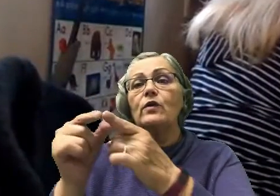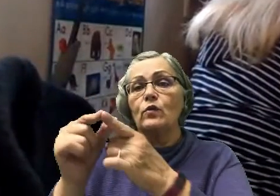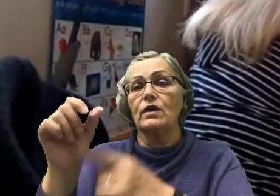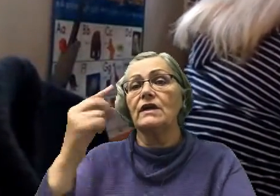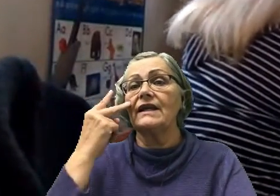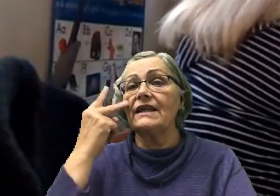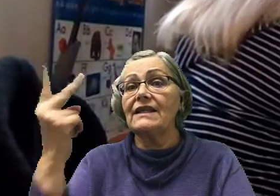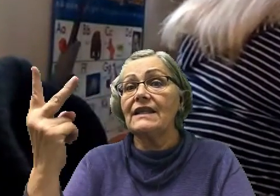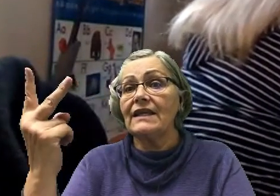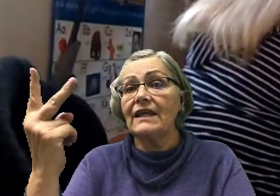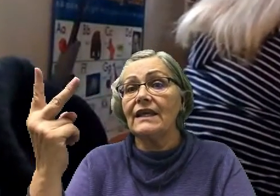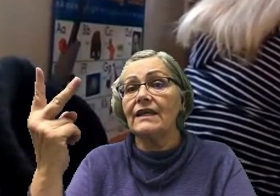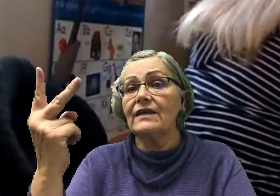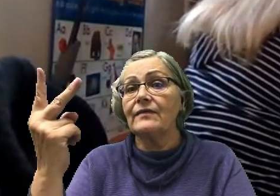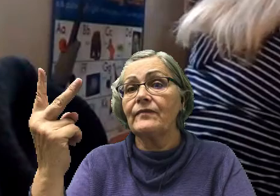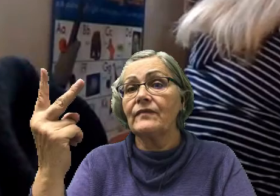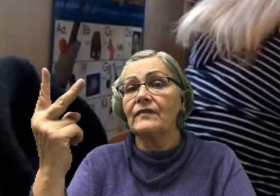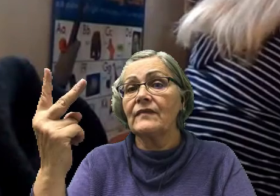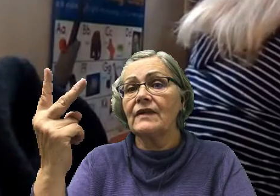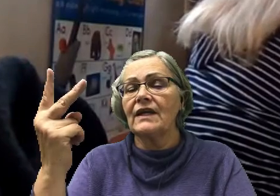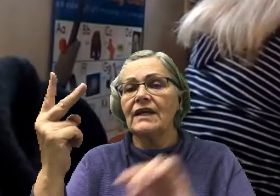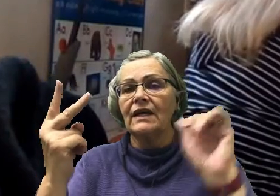a space after my I.